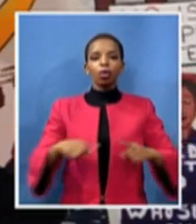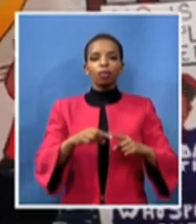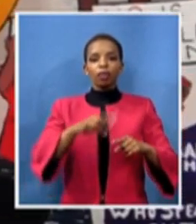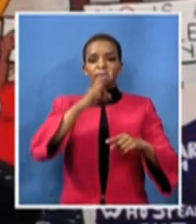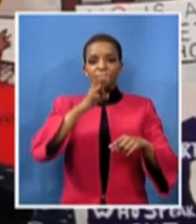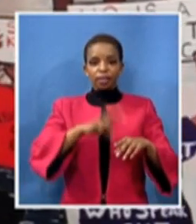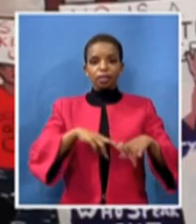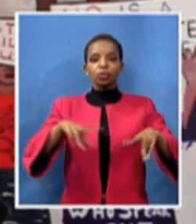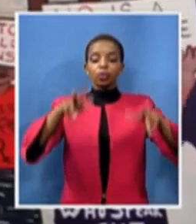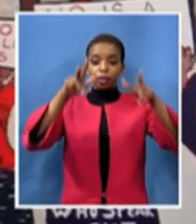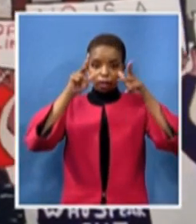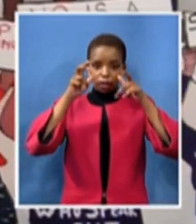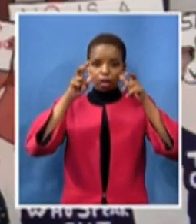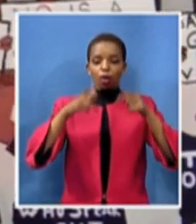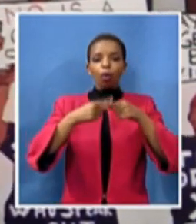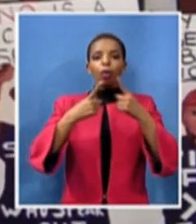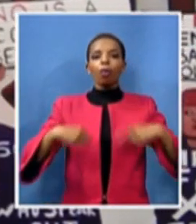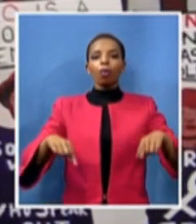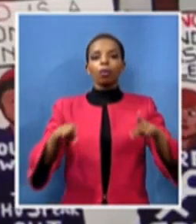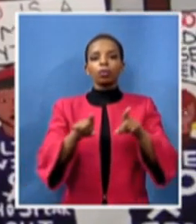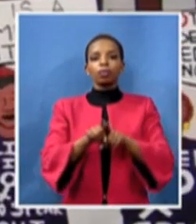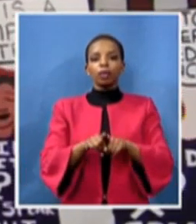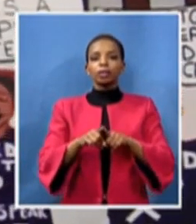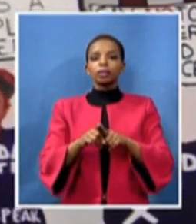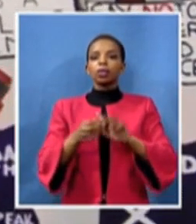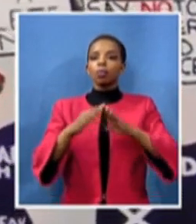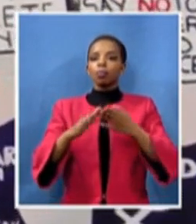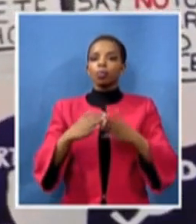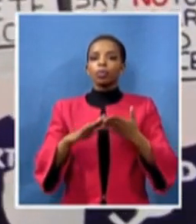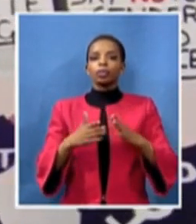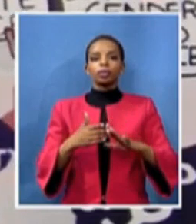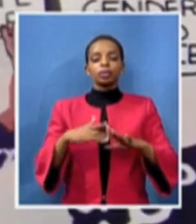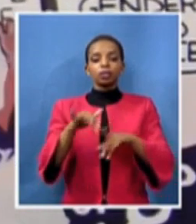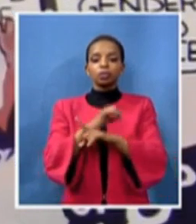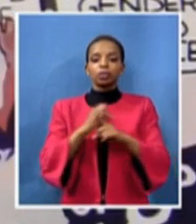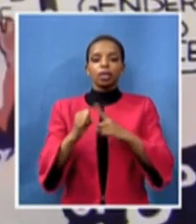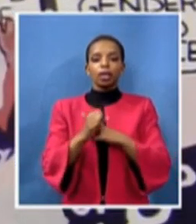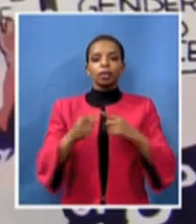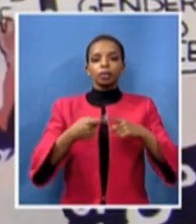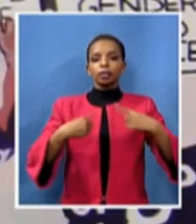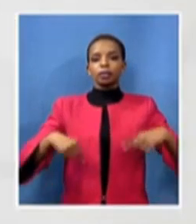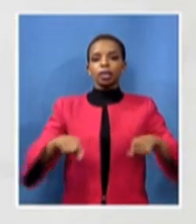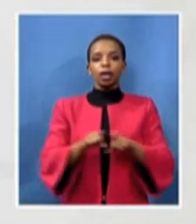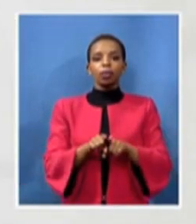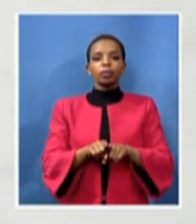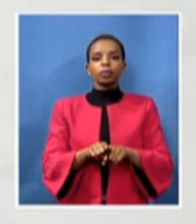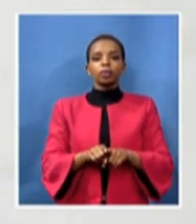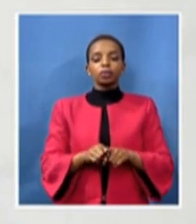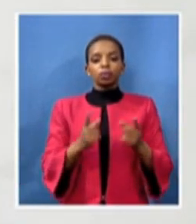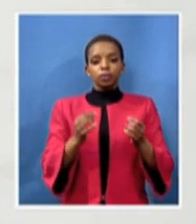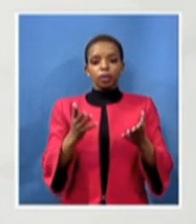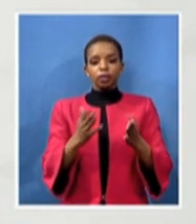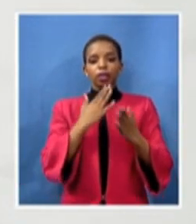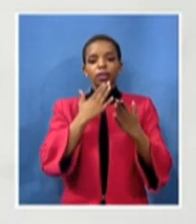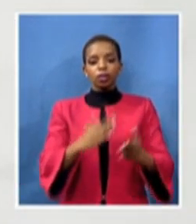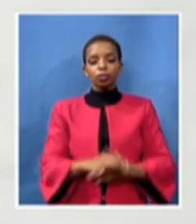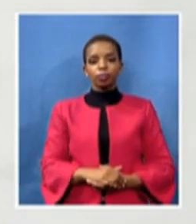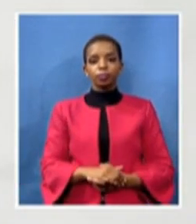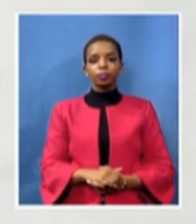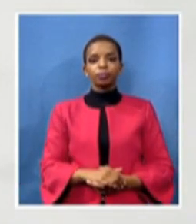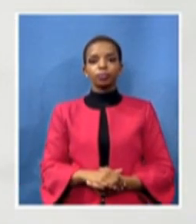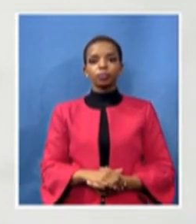our society. We need to hear this message today. Thank you. Thank you, Katlego, for